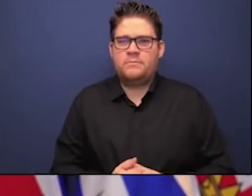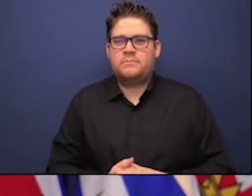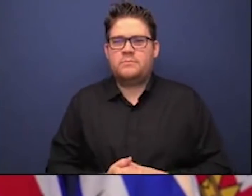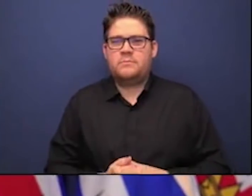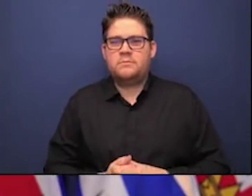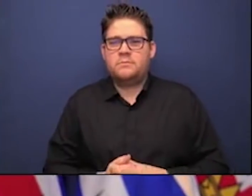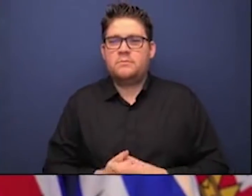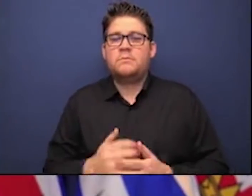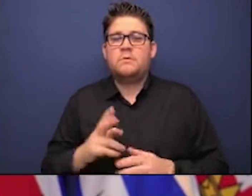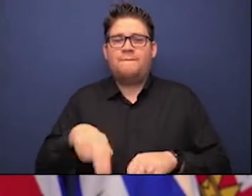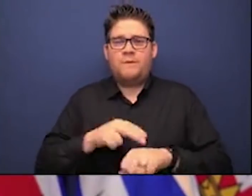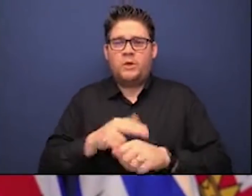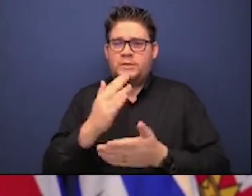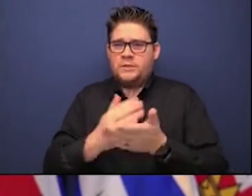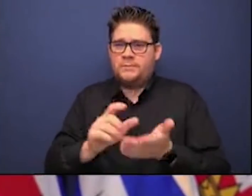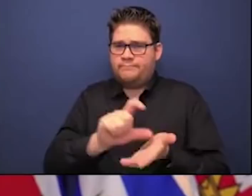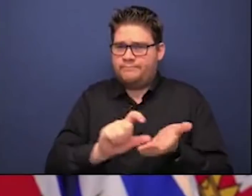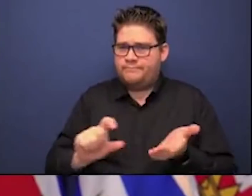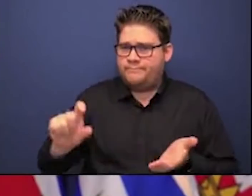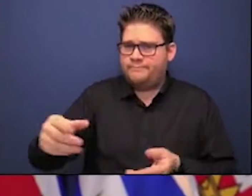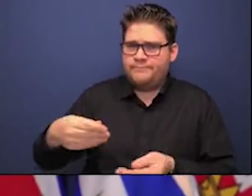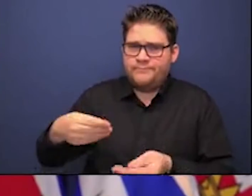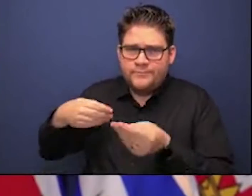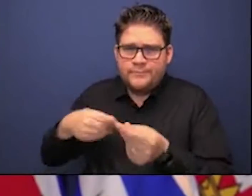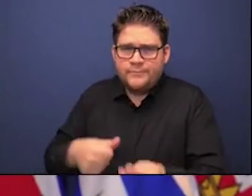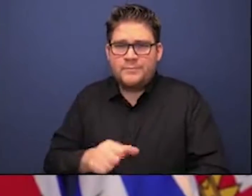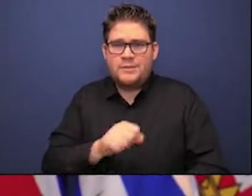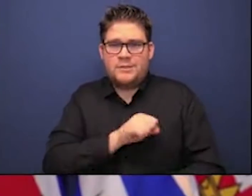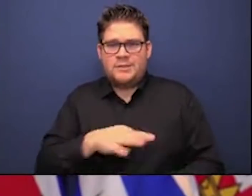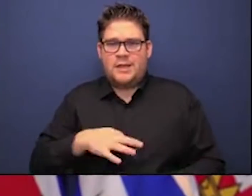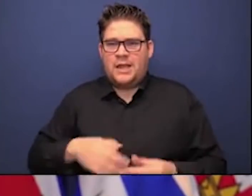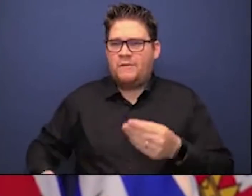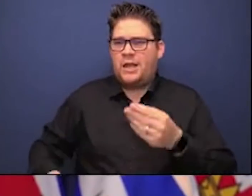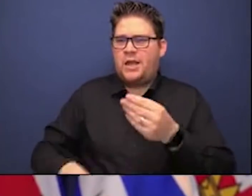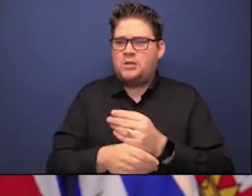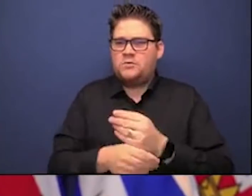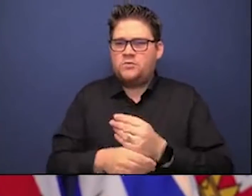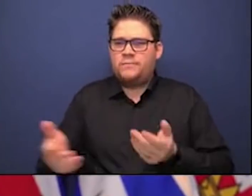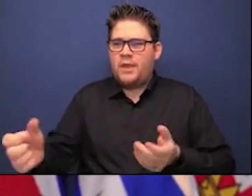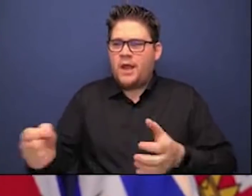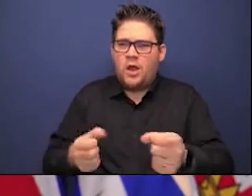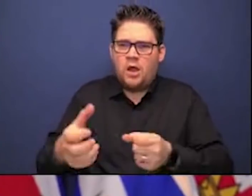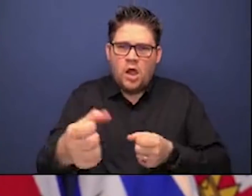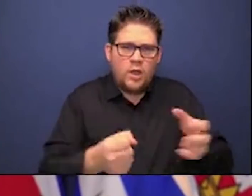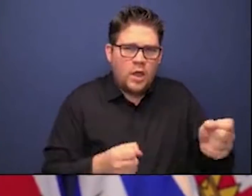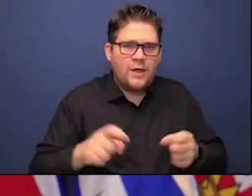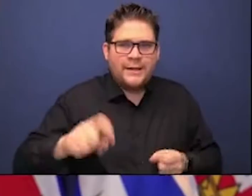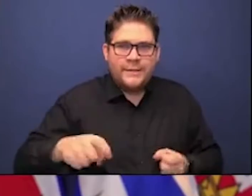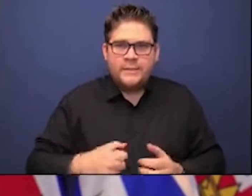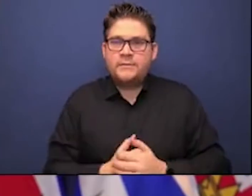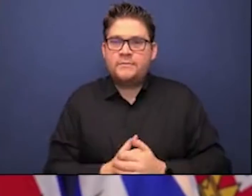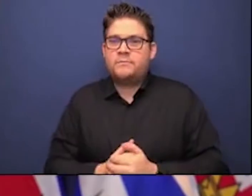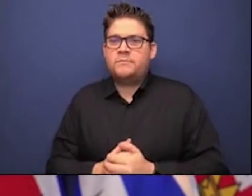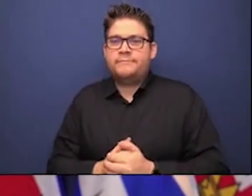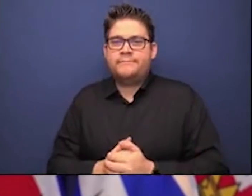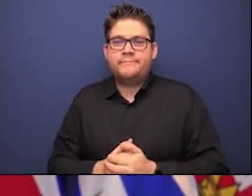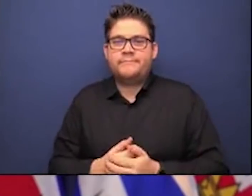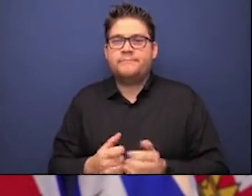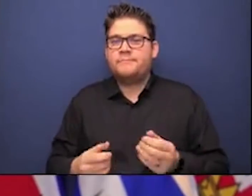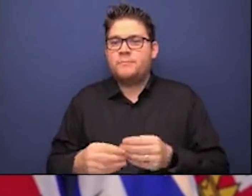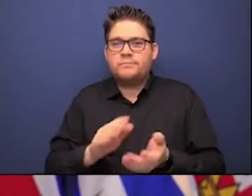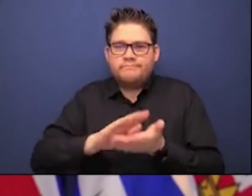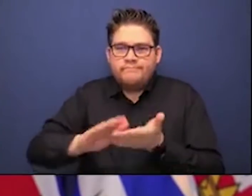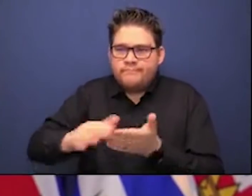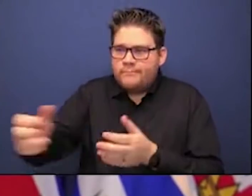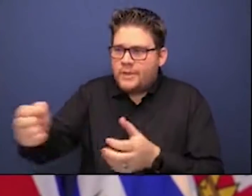continue to pay for the additional staff that districts hired, the hundreds of additional custodians, additional